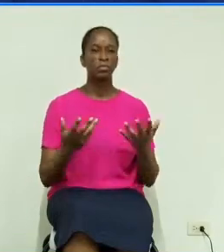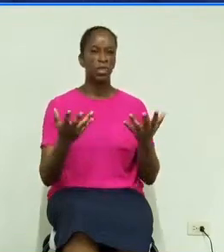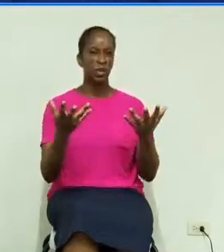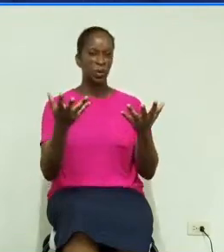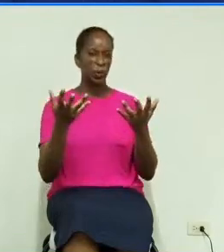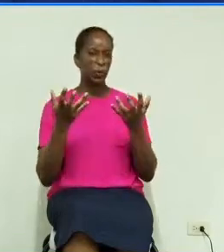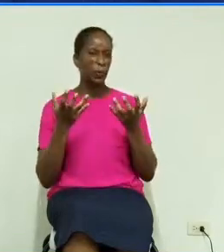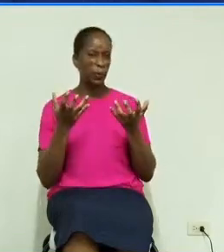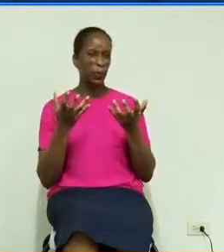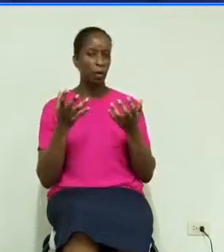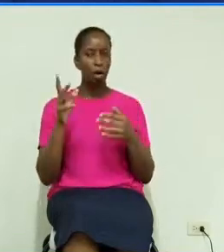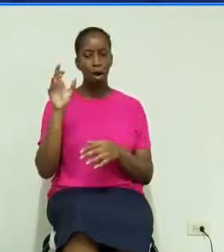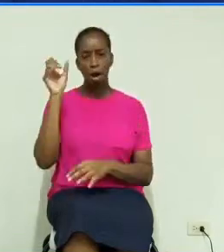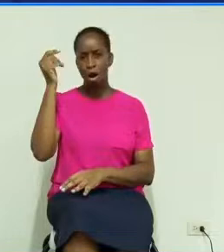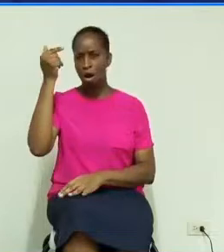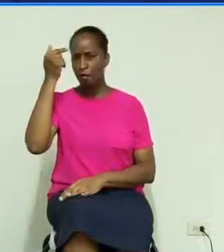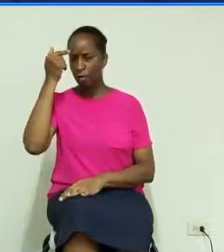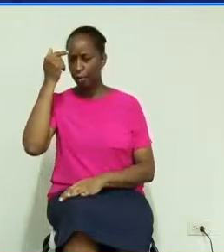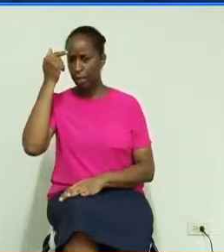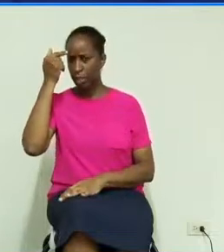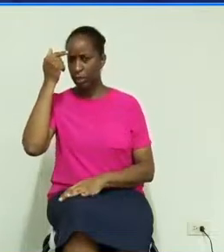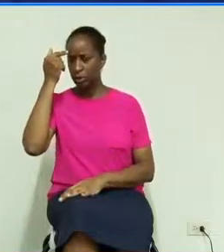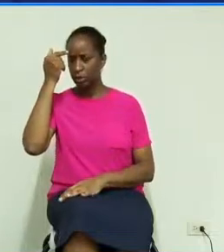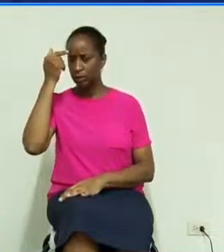about the ability of government to